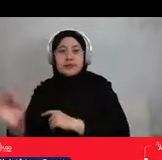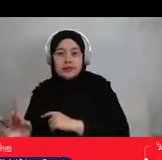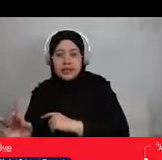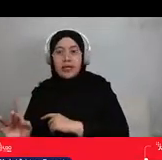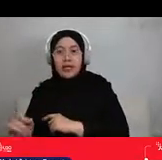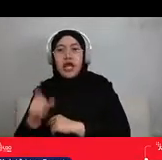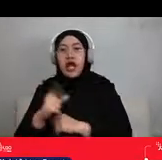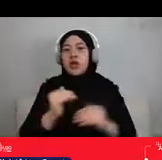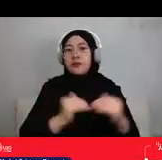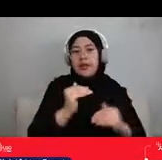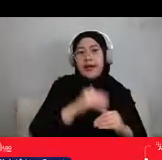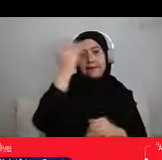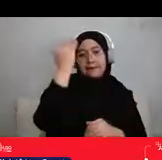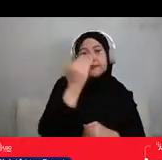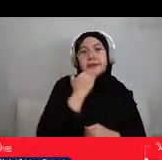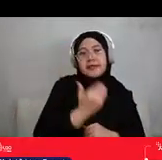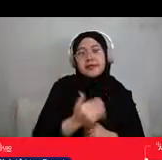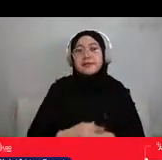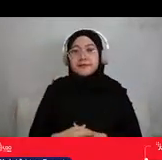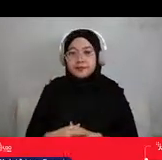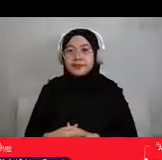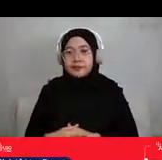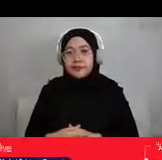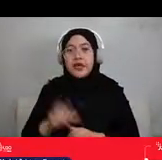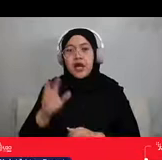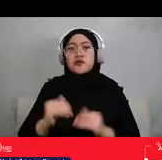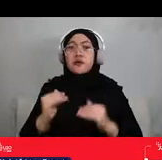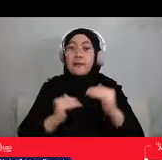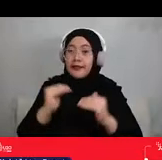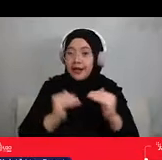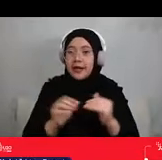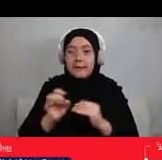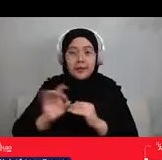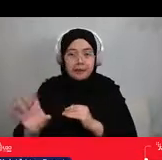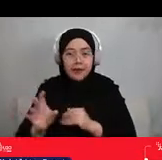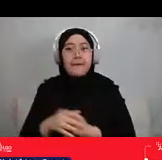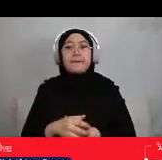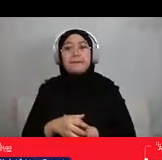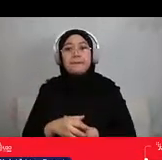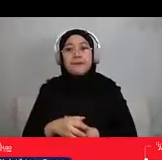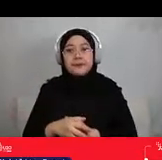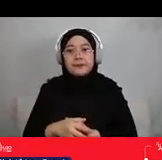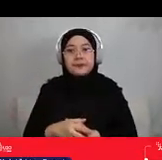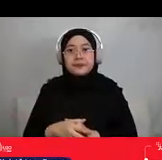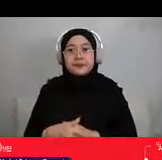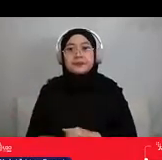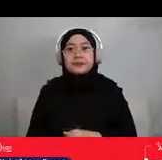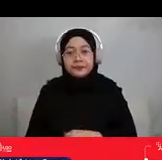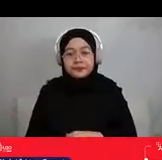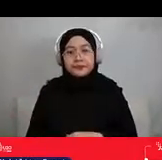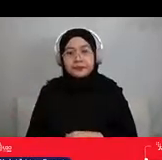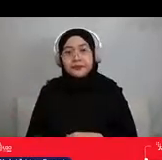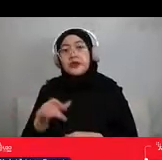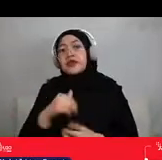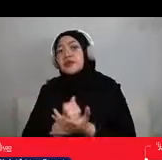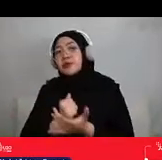is an important consideration when we are looking at financing models. And so we can very easily say that the traditional financing models for diesel